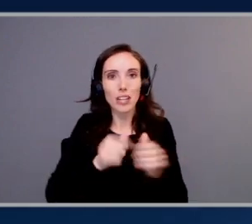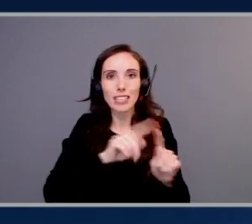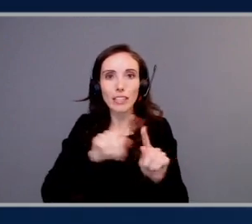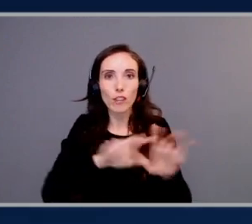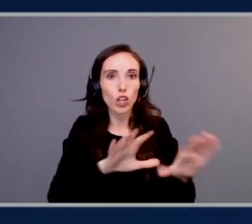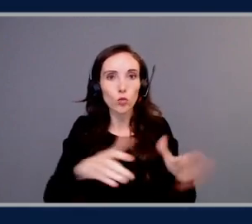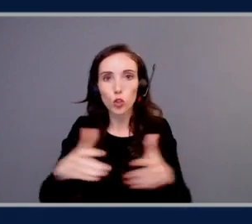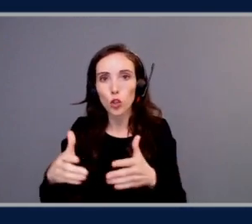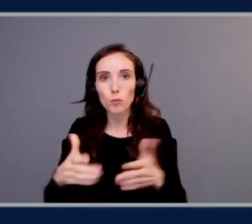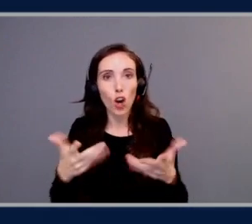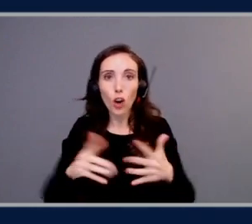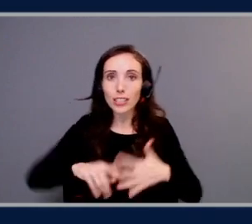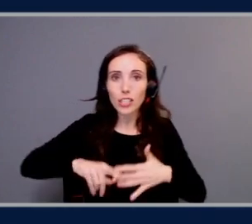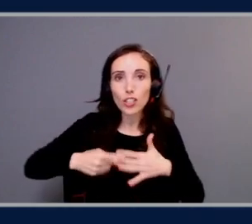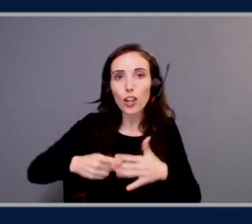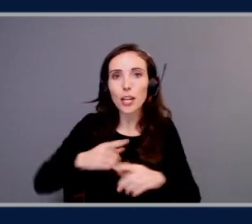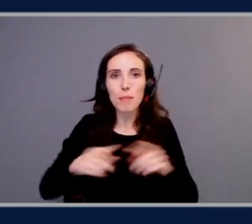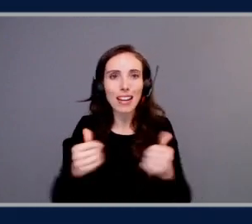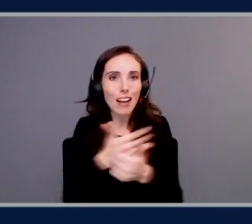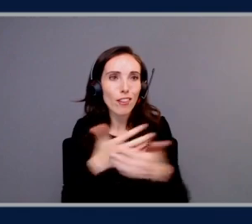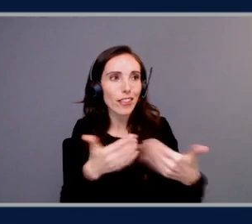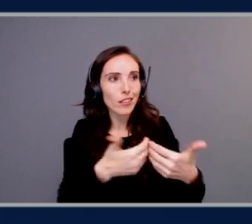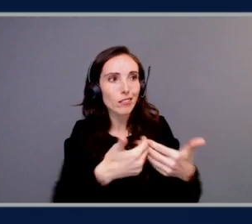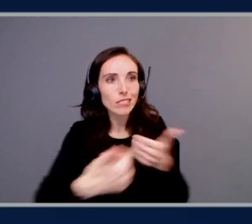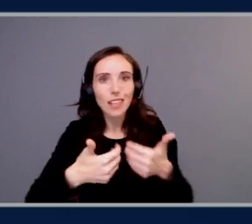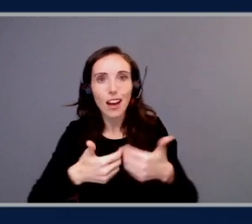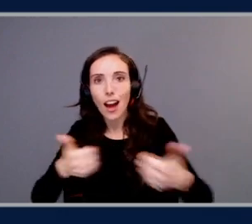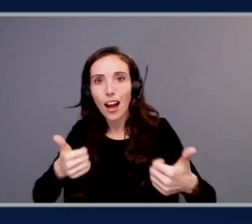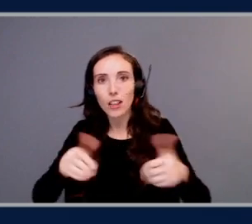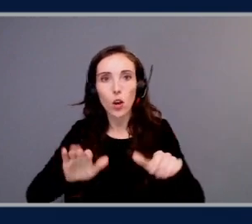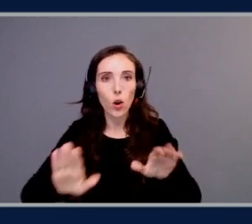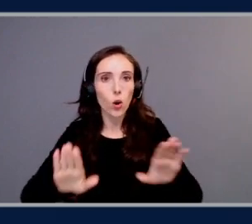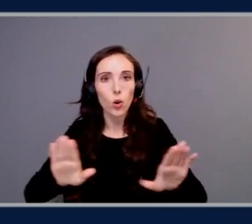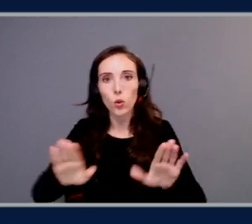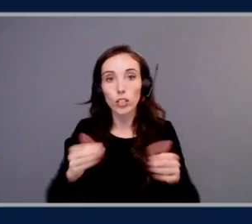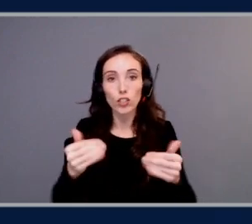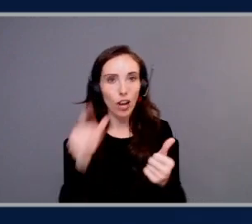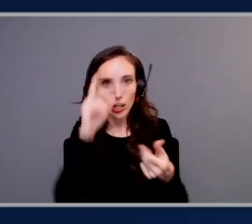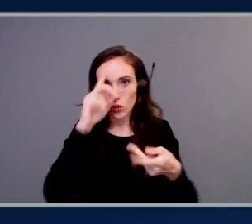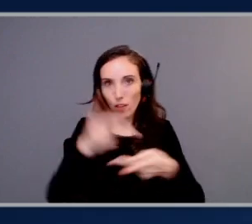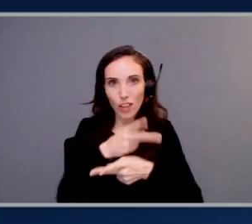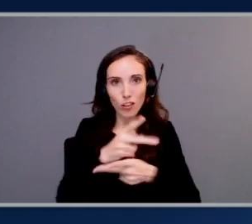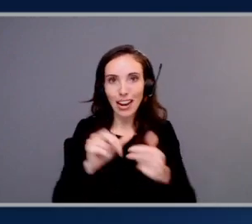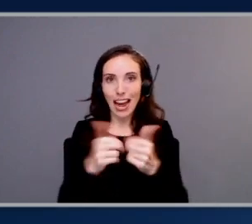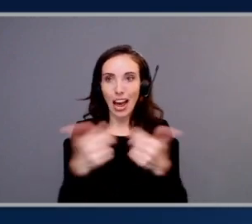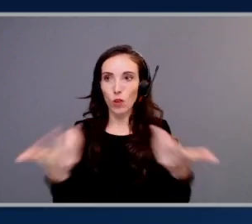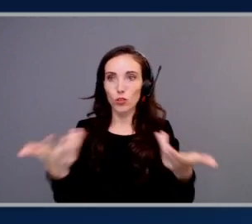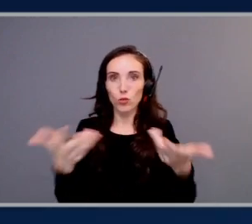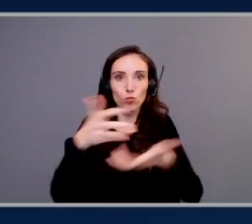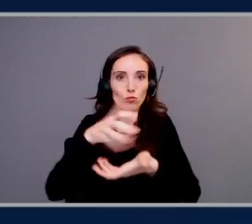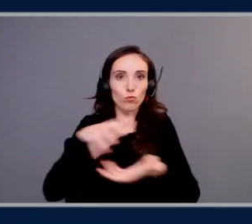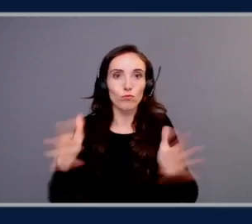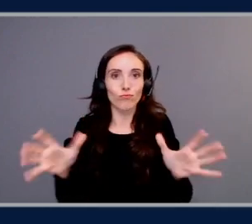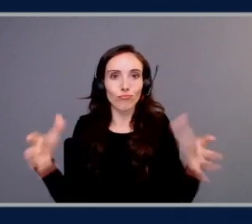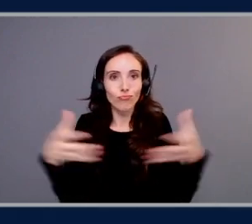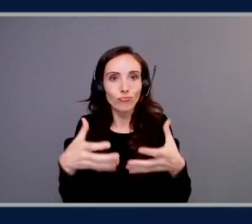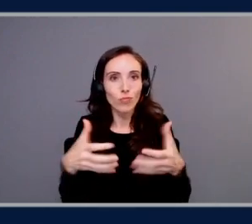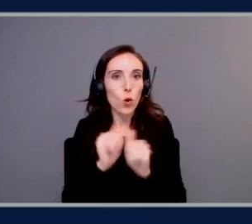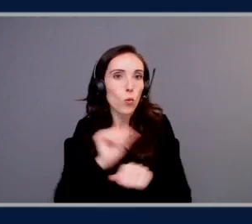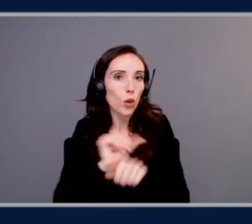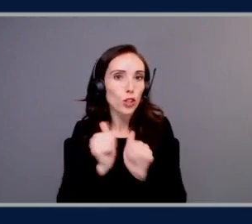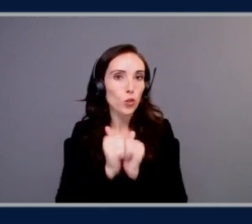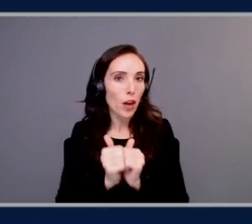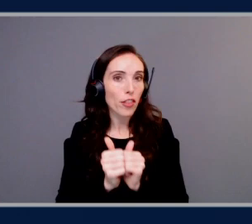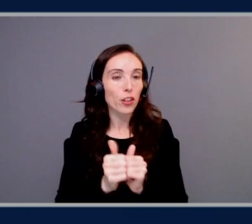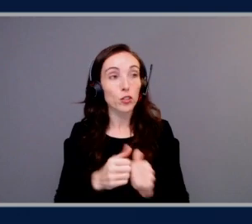have everything siloed, and they're trying to figure out how everyone to work together. So I can imagine this